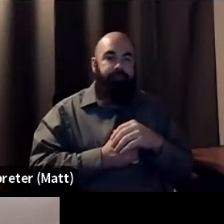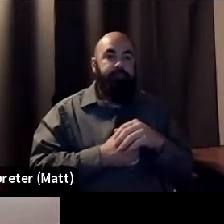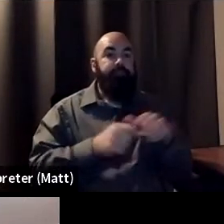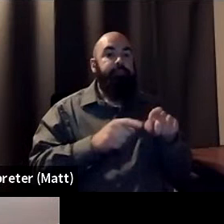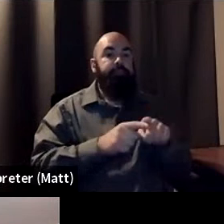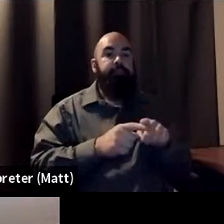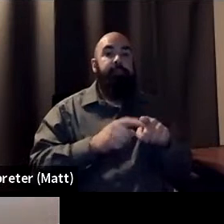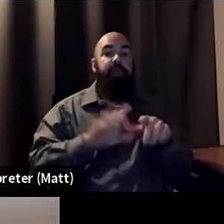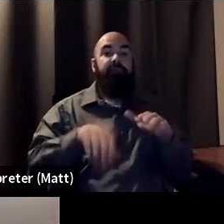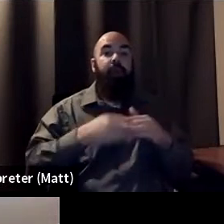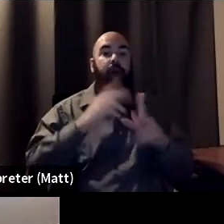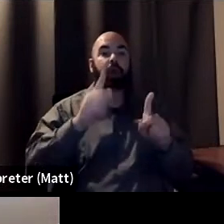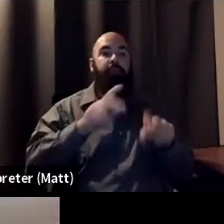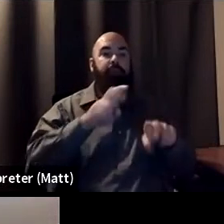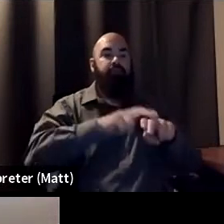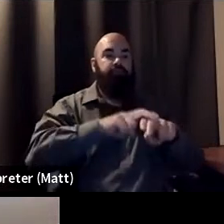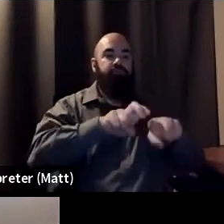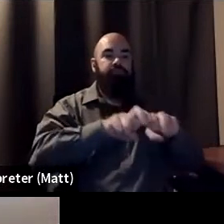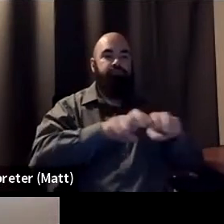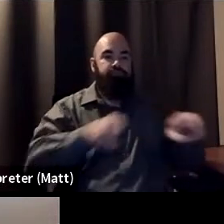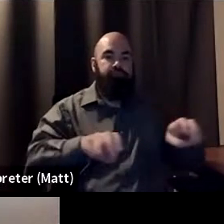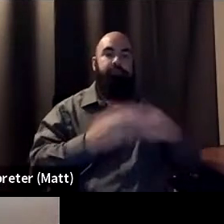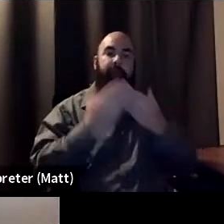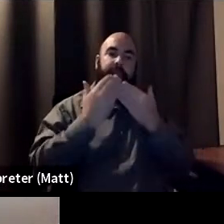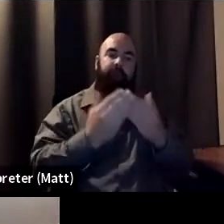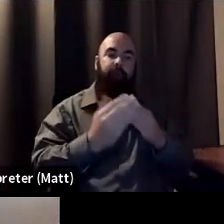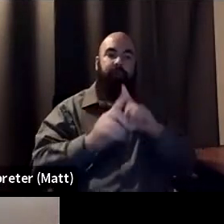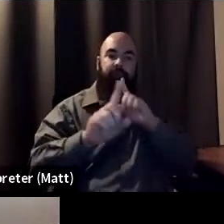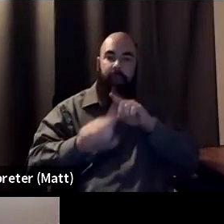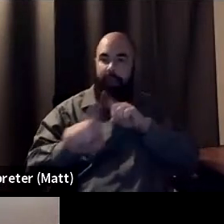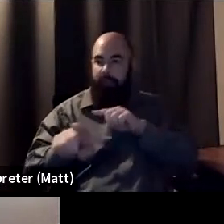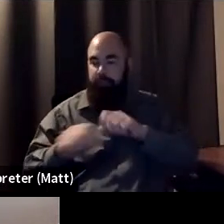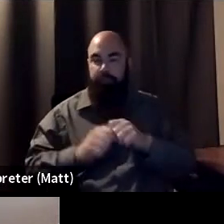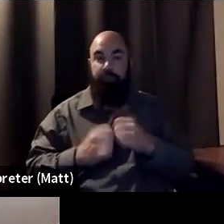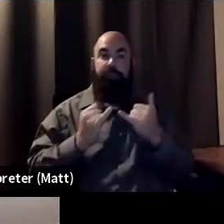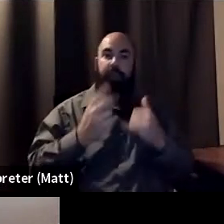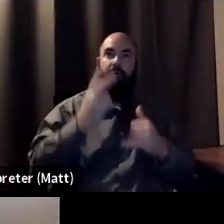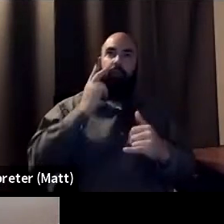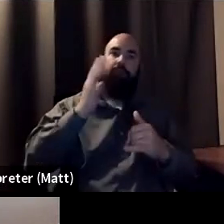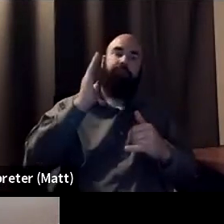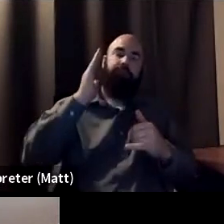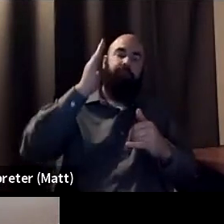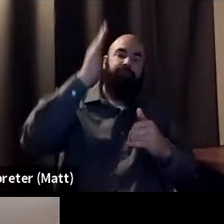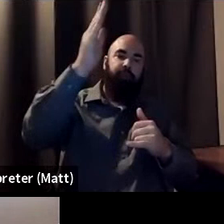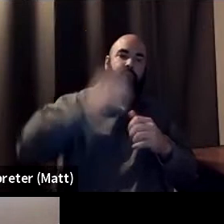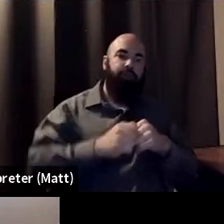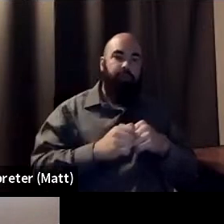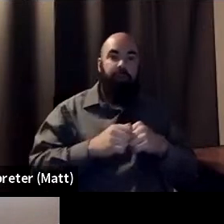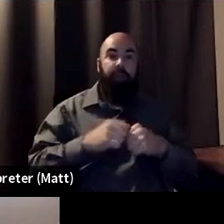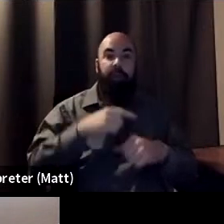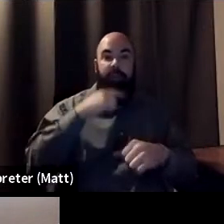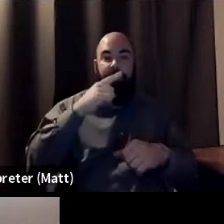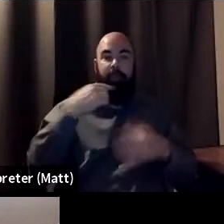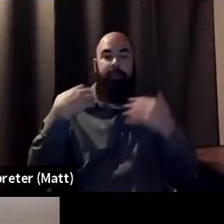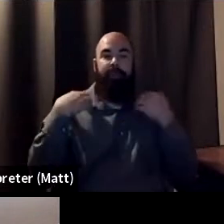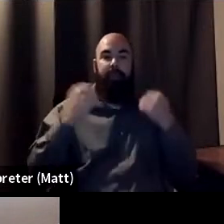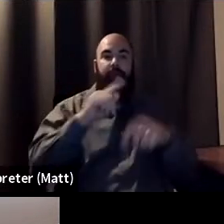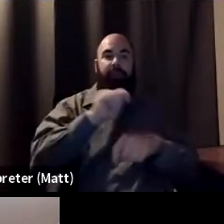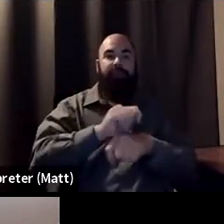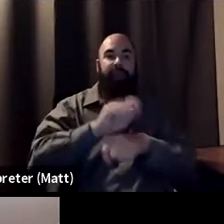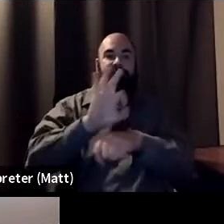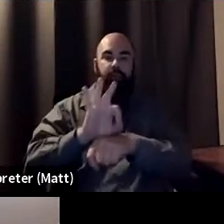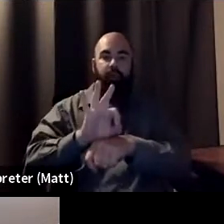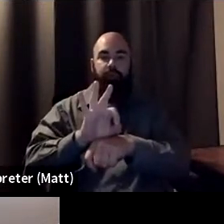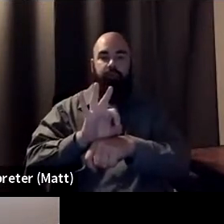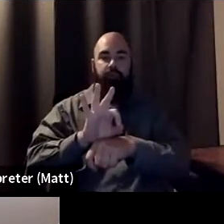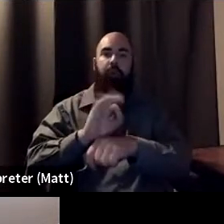each of our panelists for your participation and contributions. As we look to the future, the Public Health Task Force is creating the playbook for